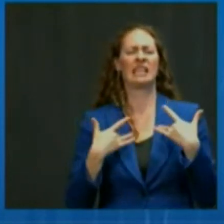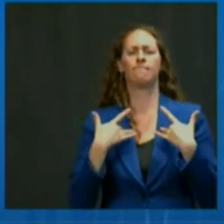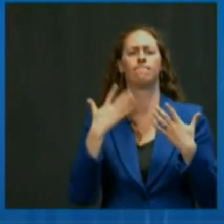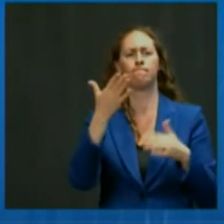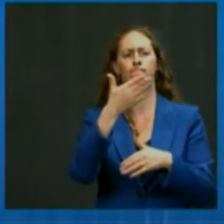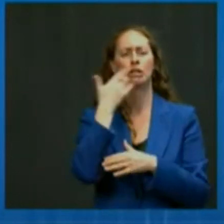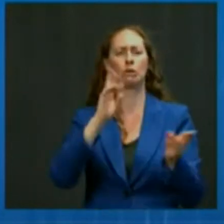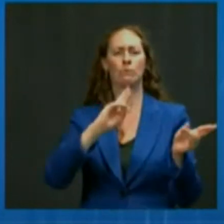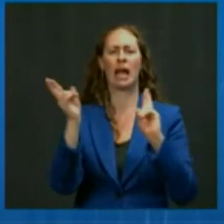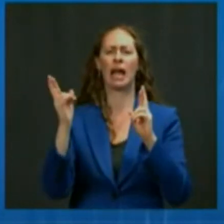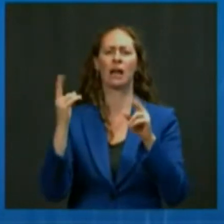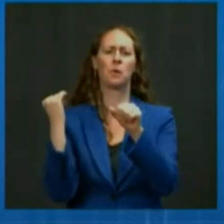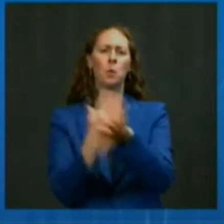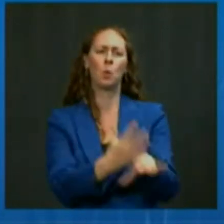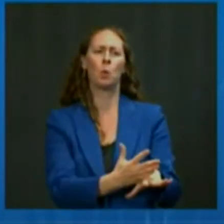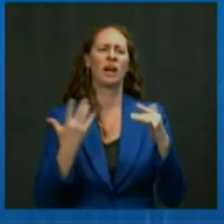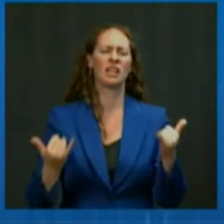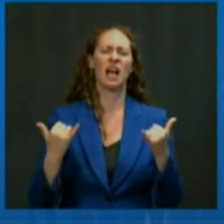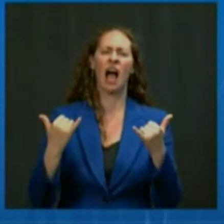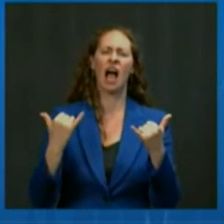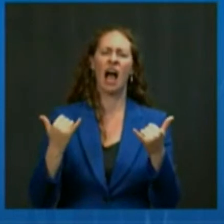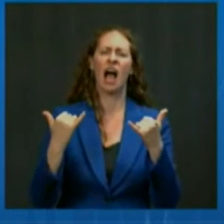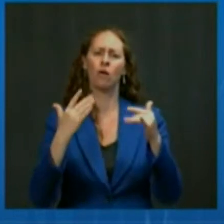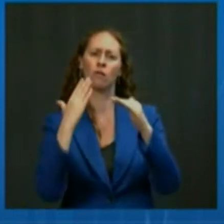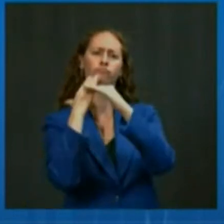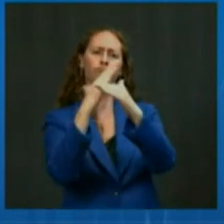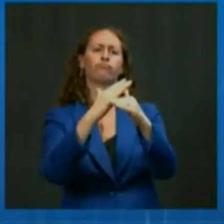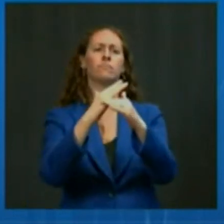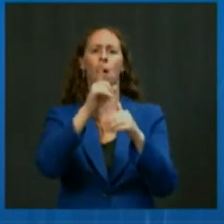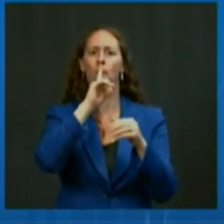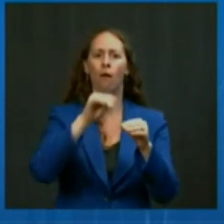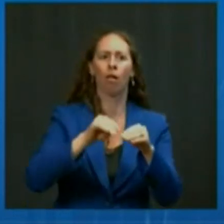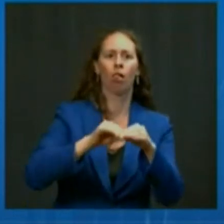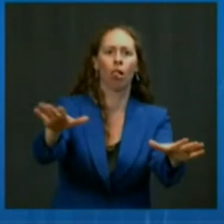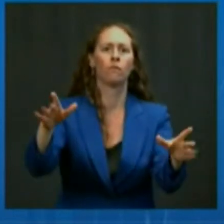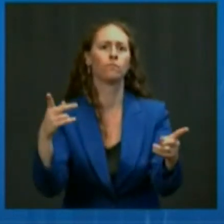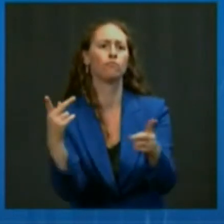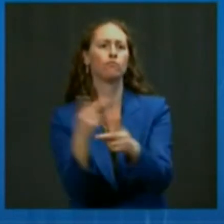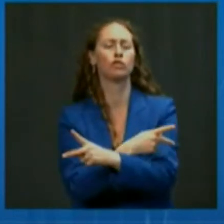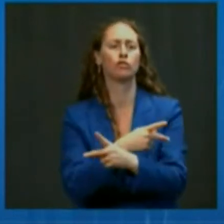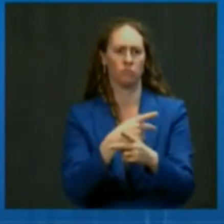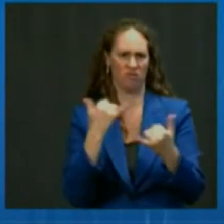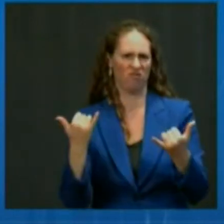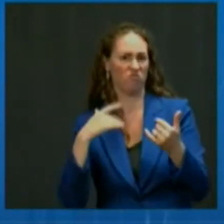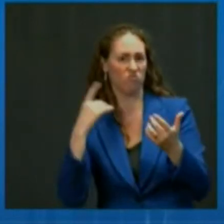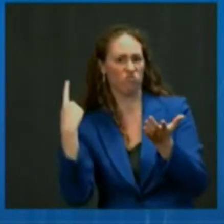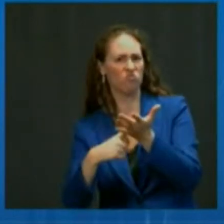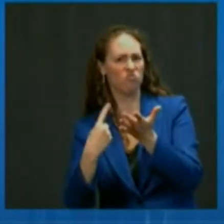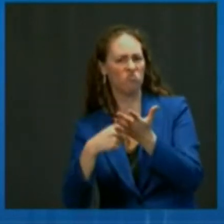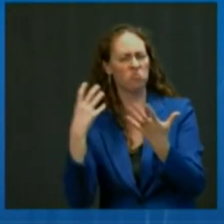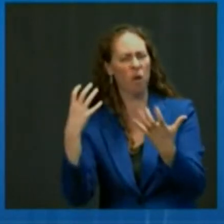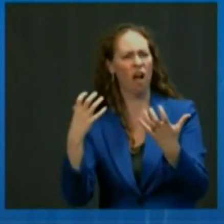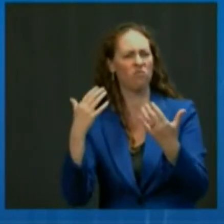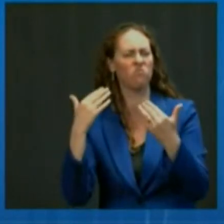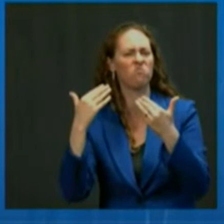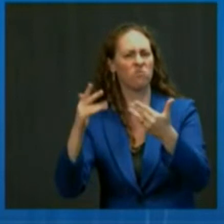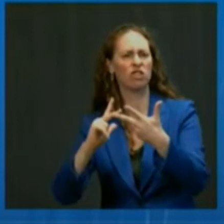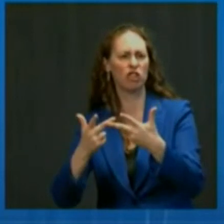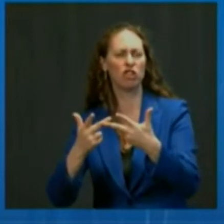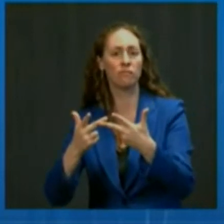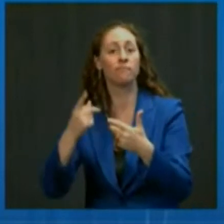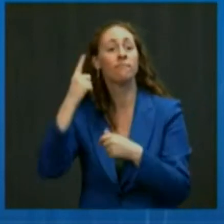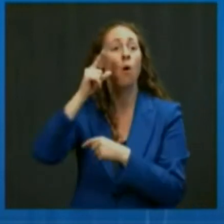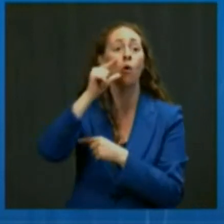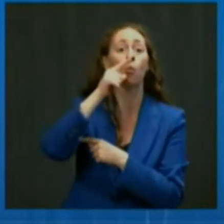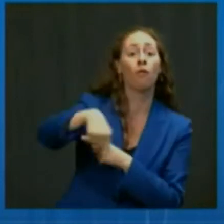being prepared to offer COVID-19 booster shots to fully vaccinated adults 18 years and older.